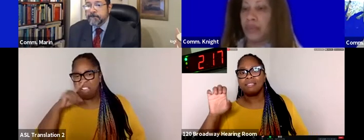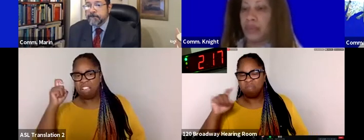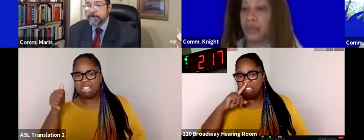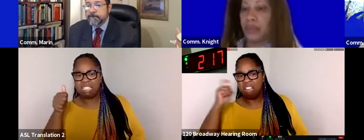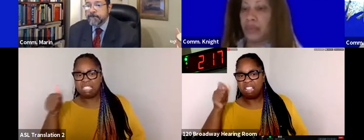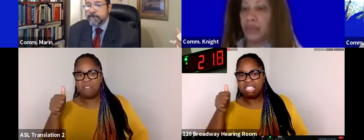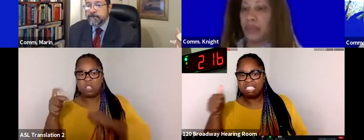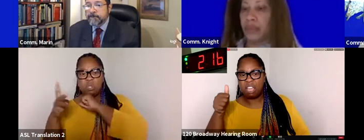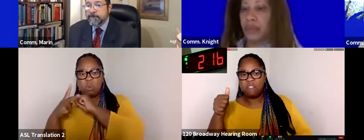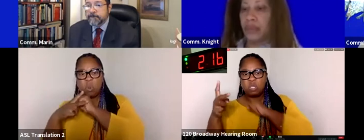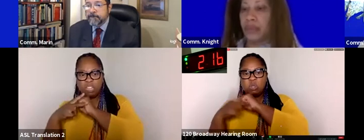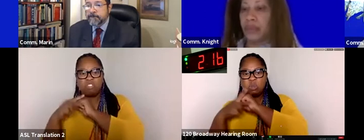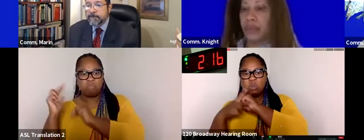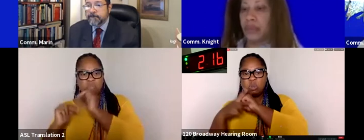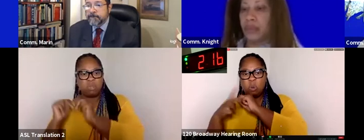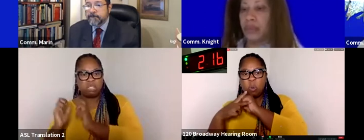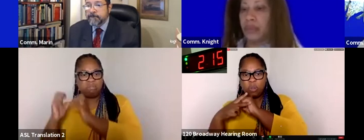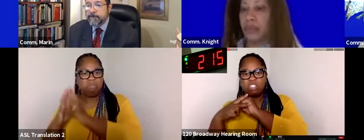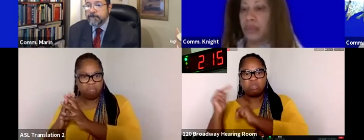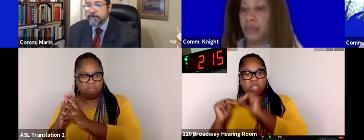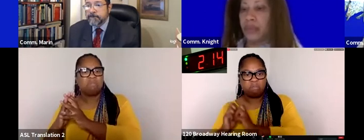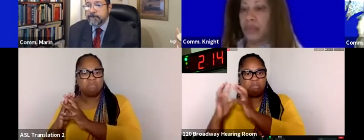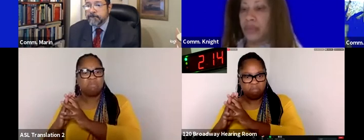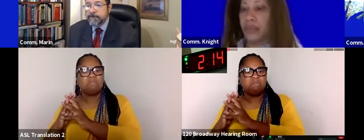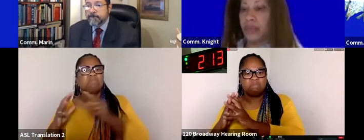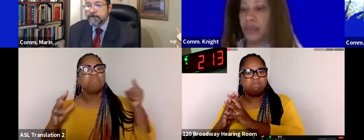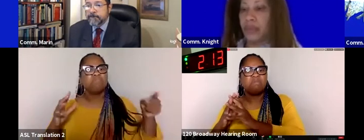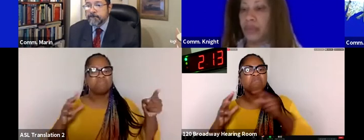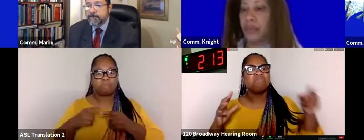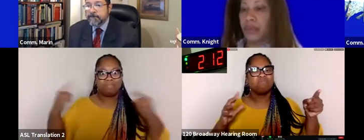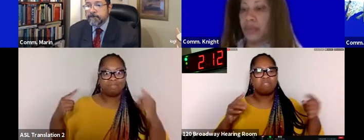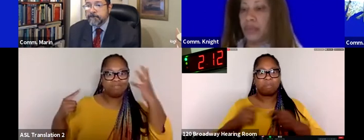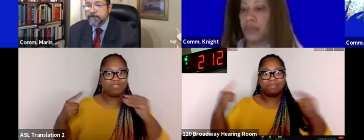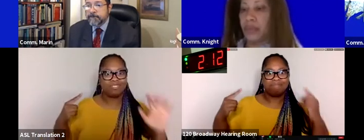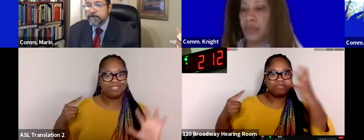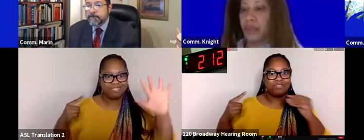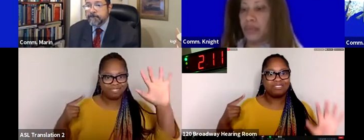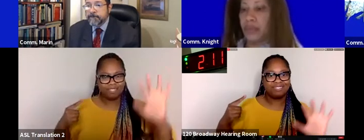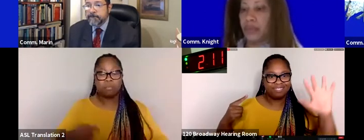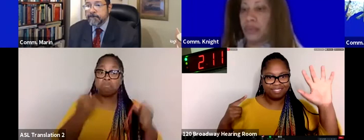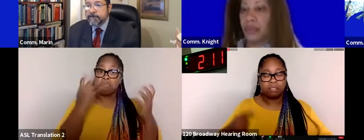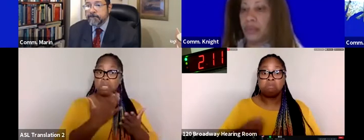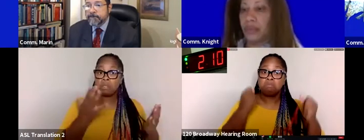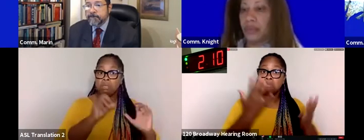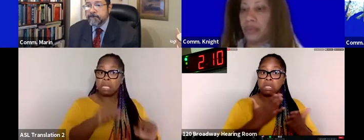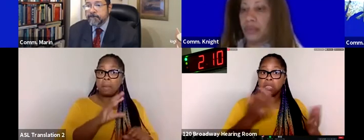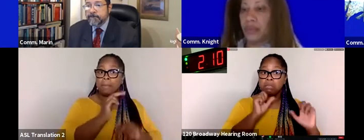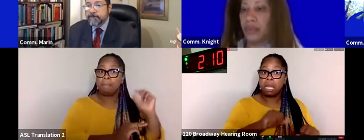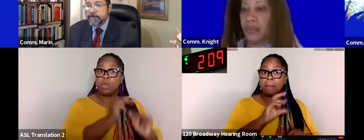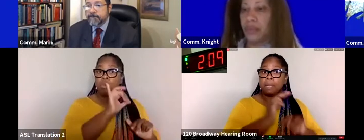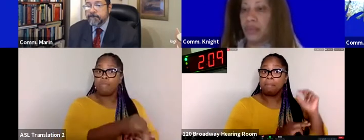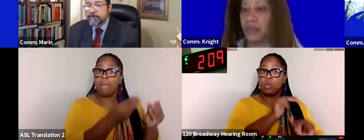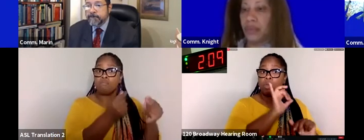building has been built as right. Many things could be built on this property